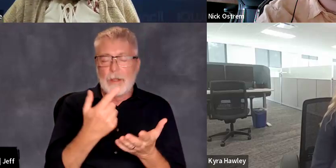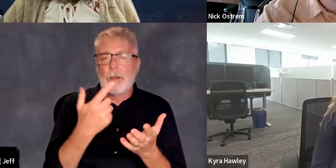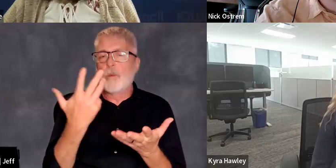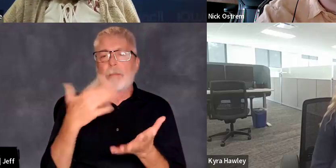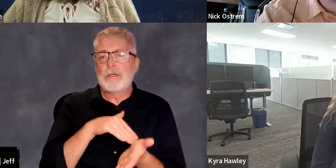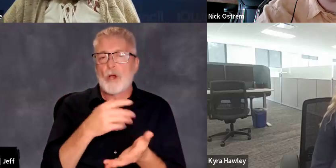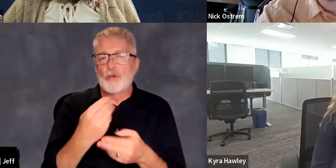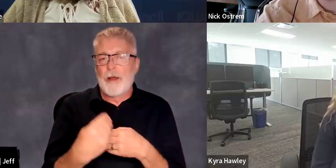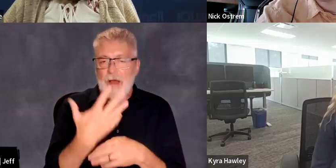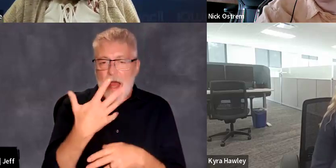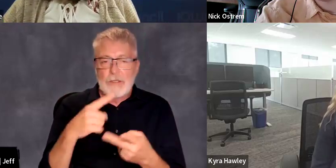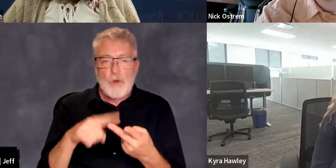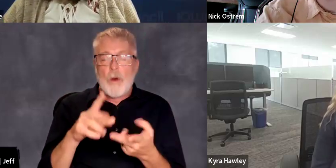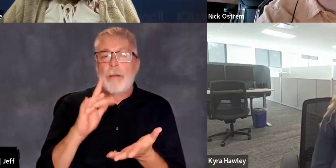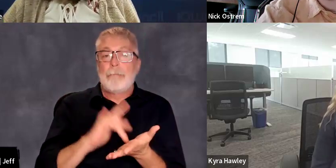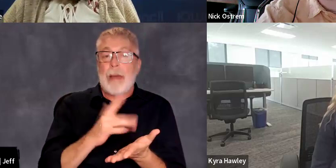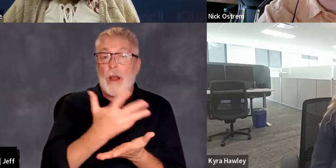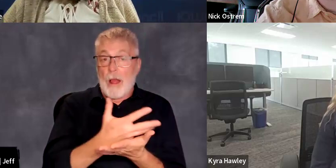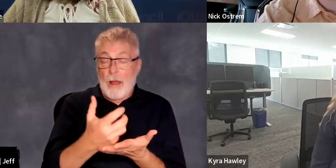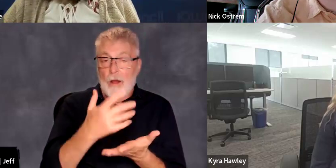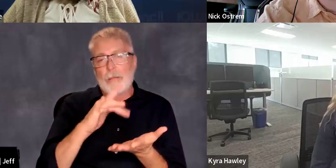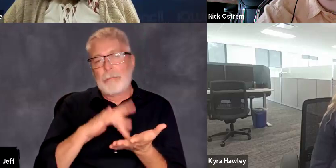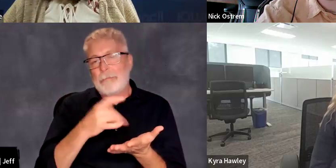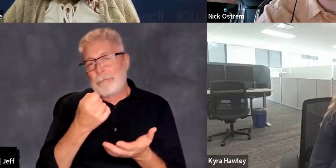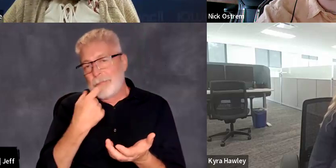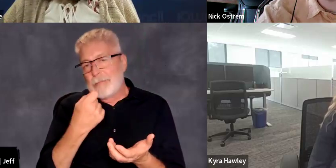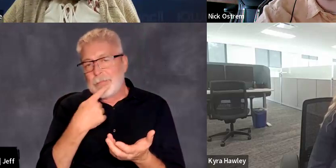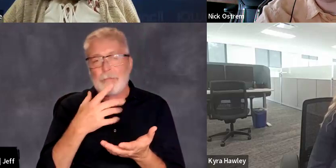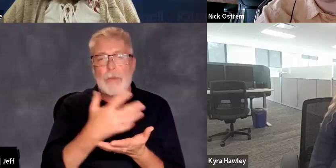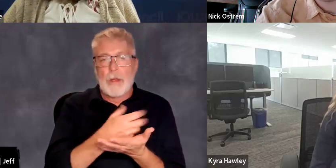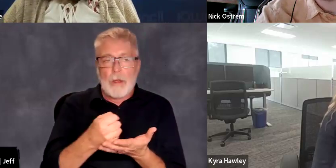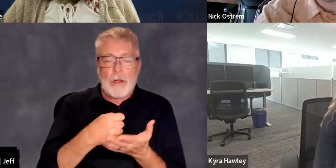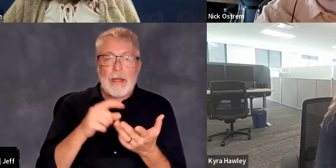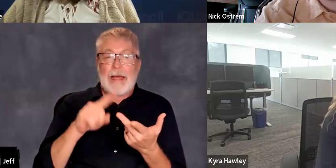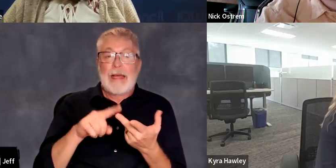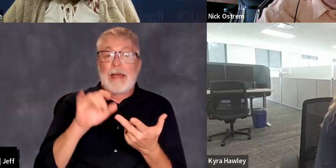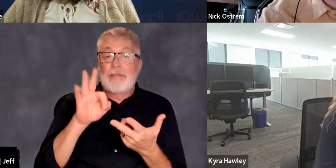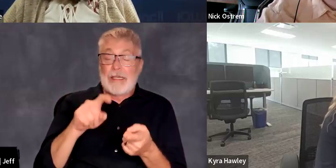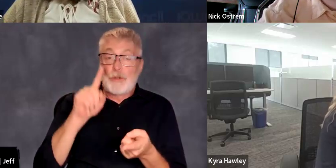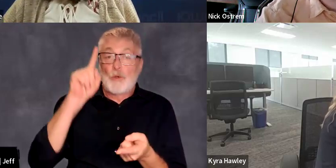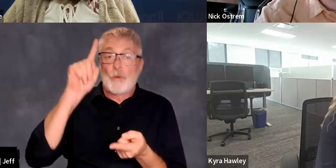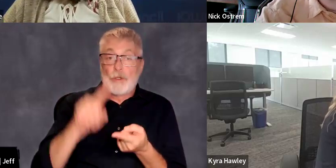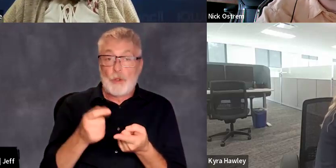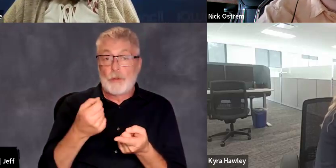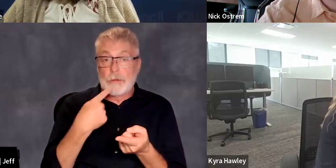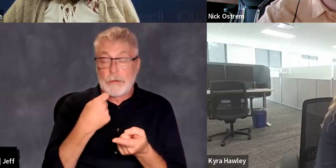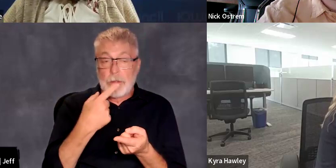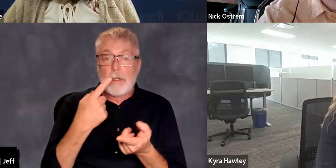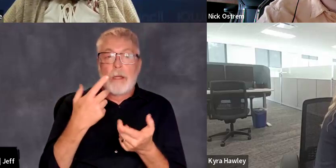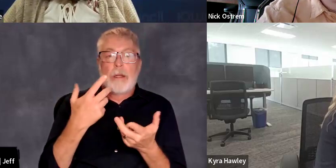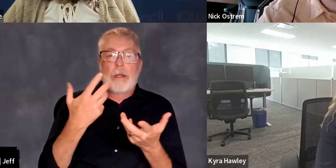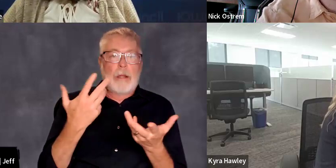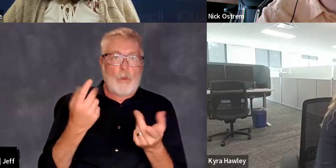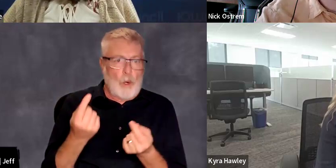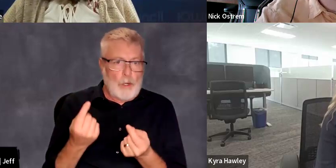I'm running out of medications or medical supplies? How to safely stop taking or reduce taking my medication or treatments? And I need diet